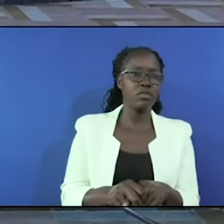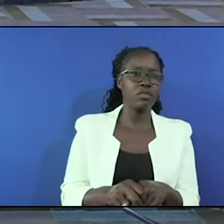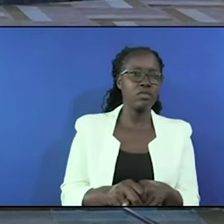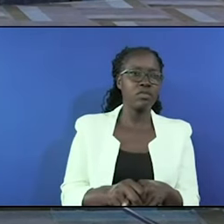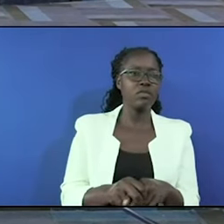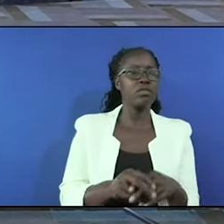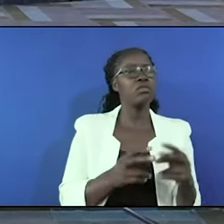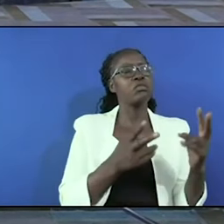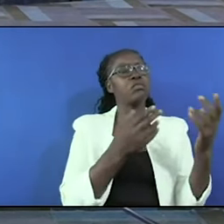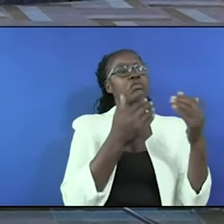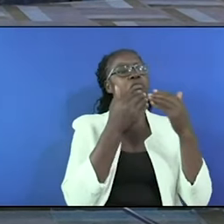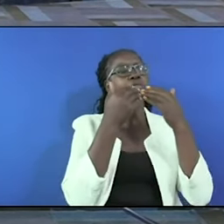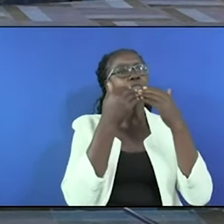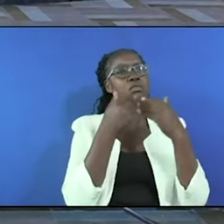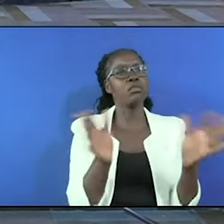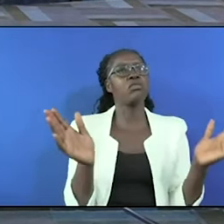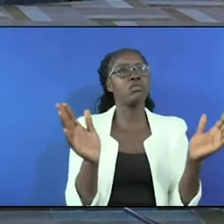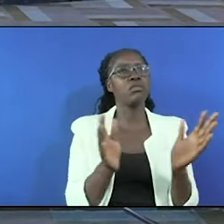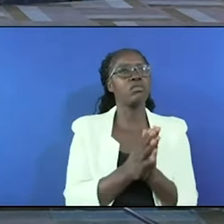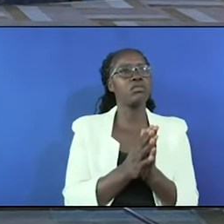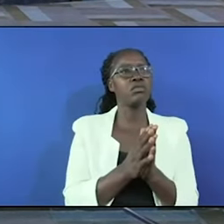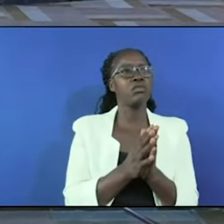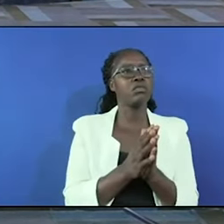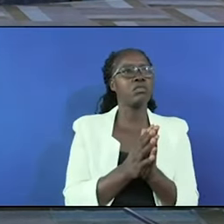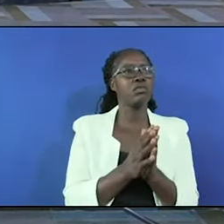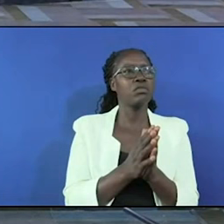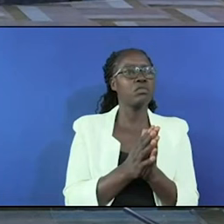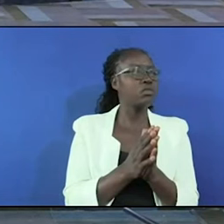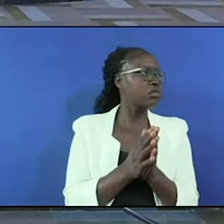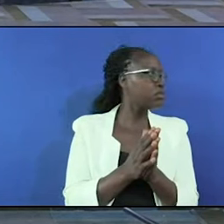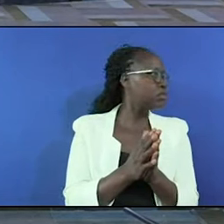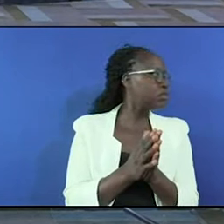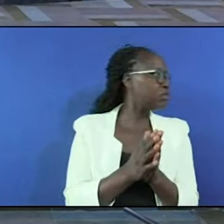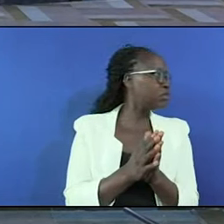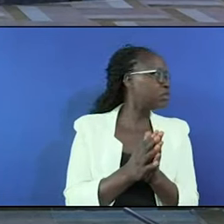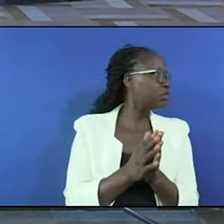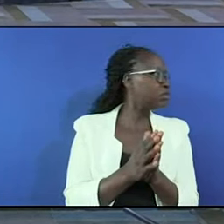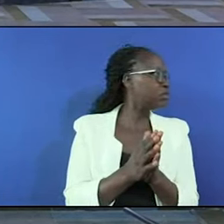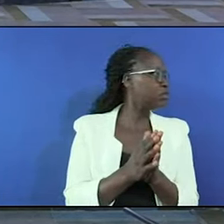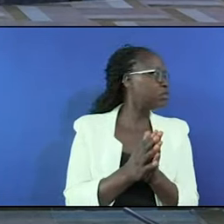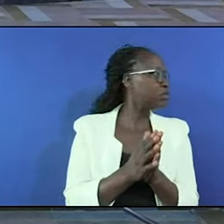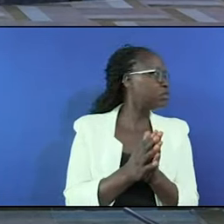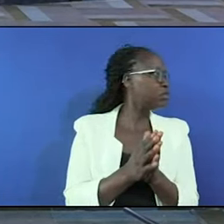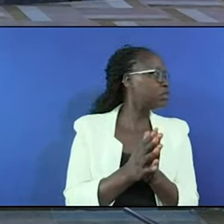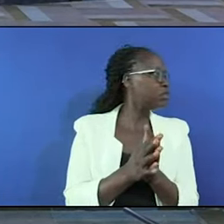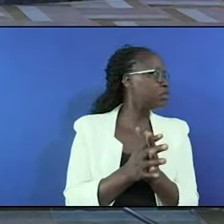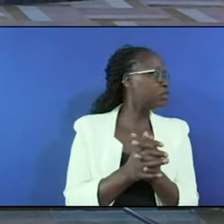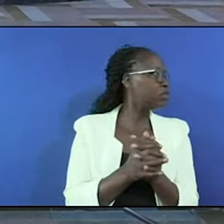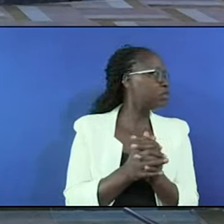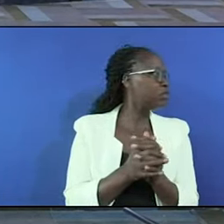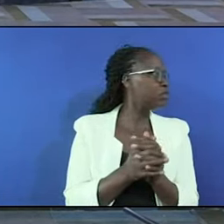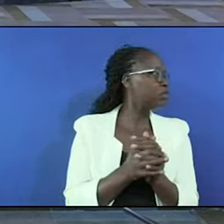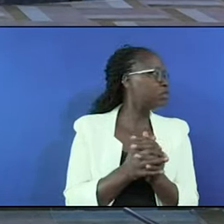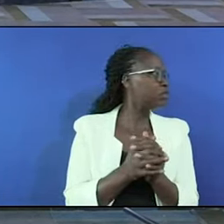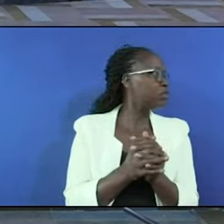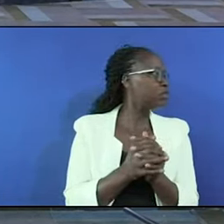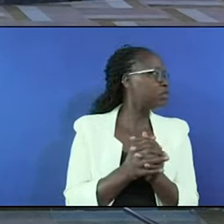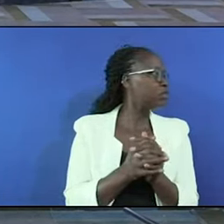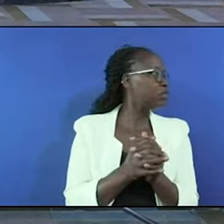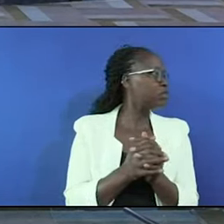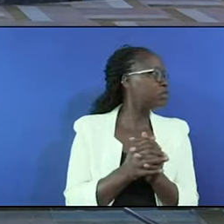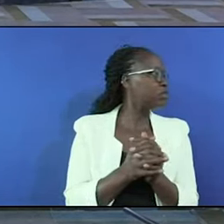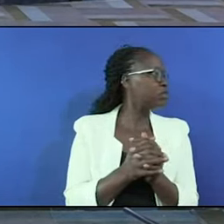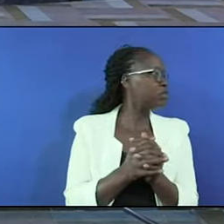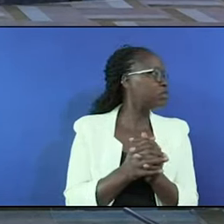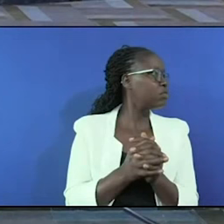Hold on, choir. You're going to sing. Don't worry. Don't go sit. Do not go sit. Just stand there. I will be done in a few